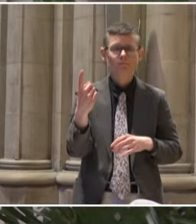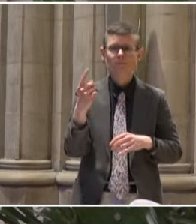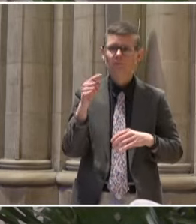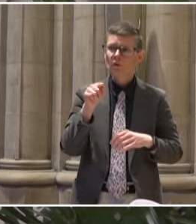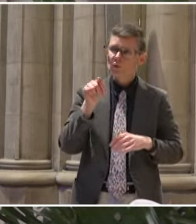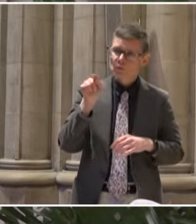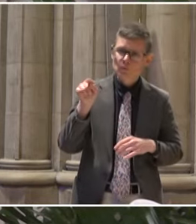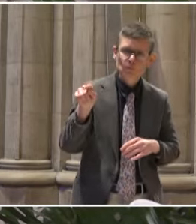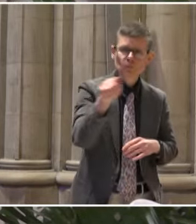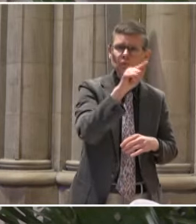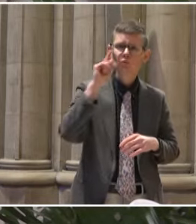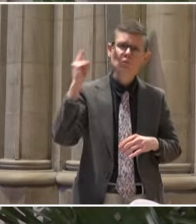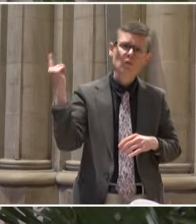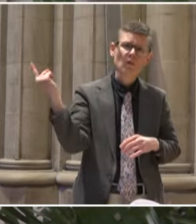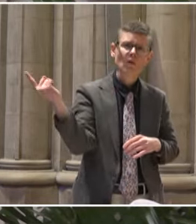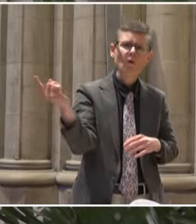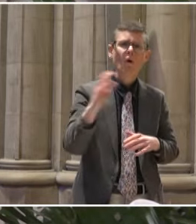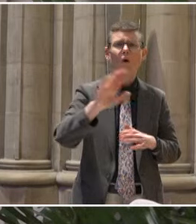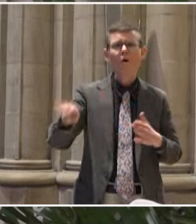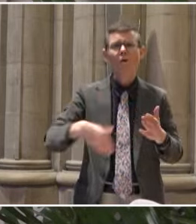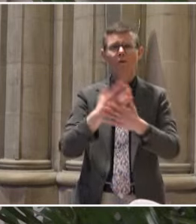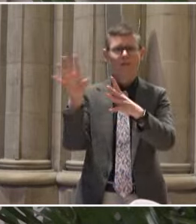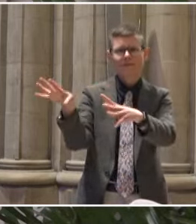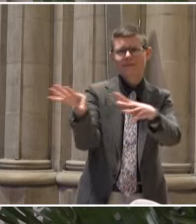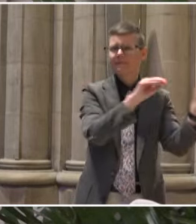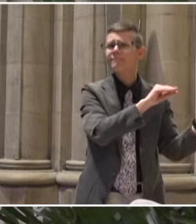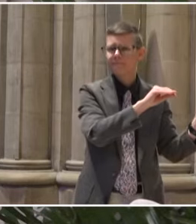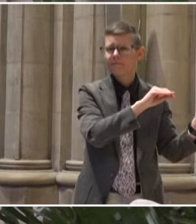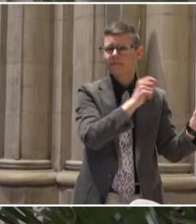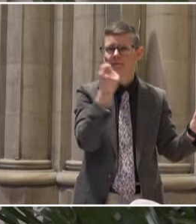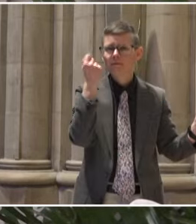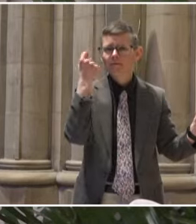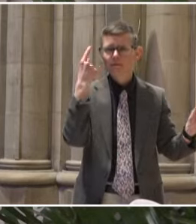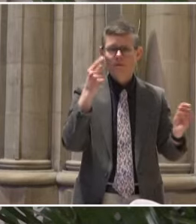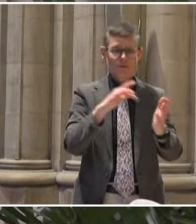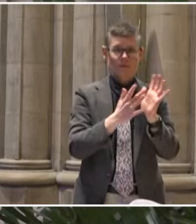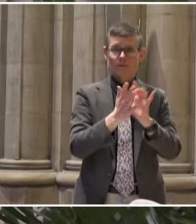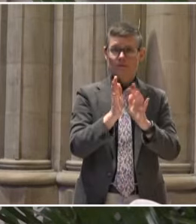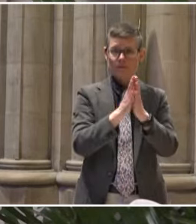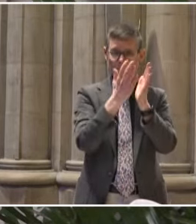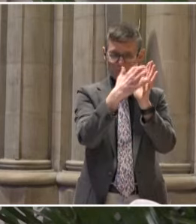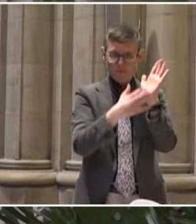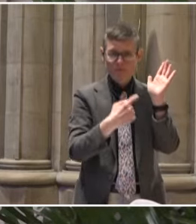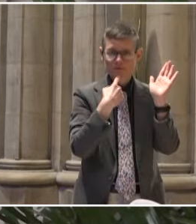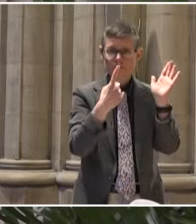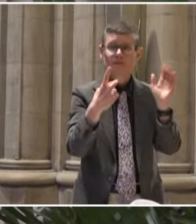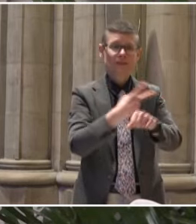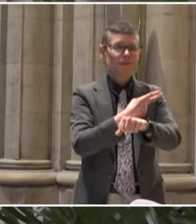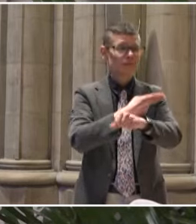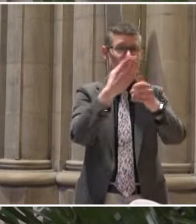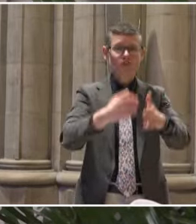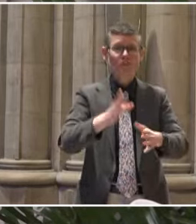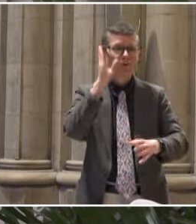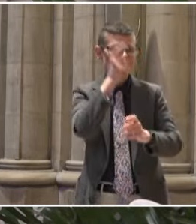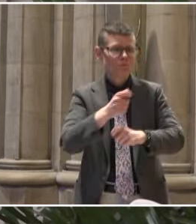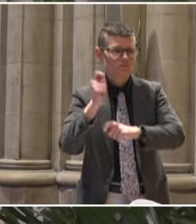all become deserters. For it is written, I will strike the shepherd, and the sheep will be